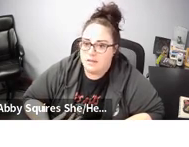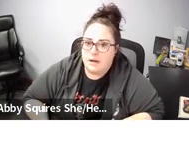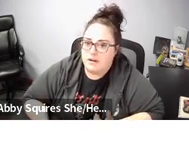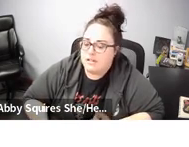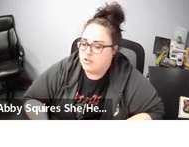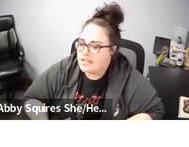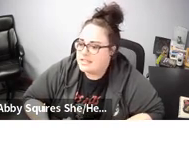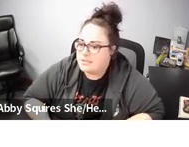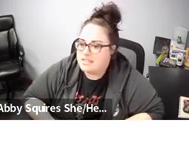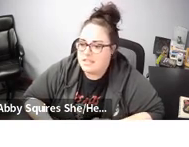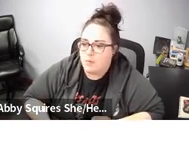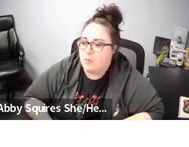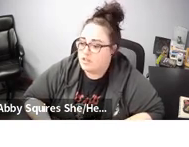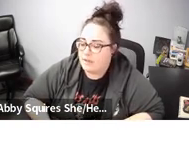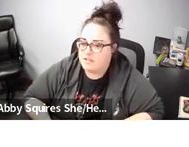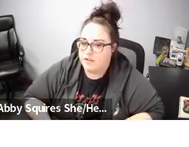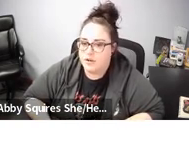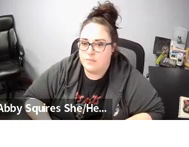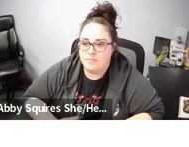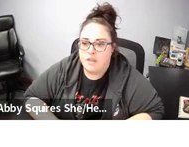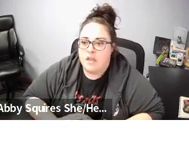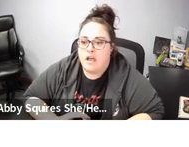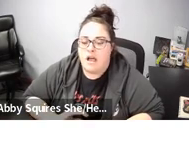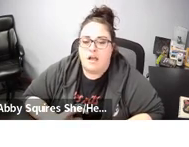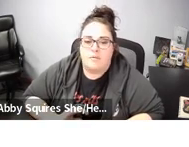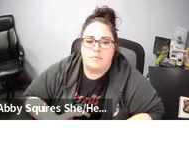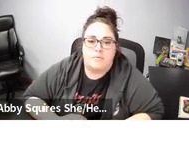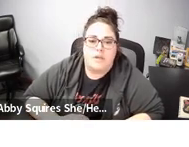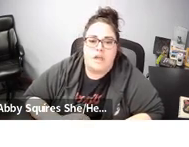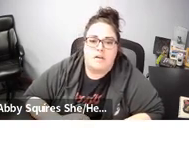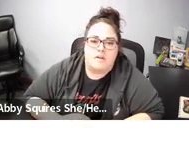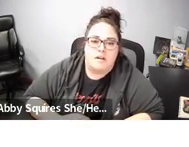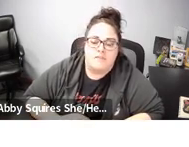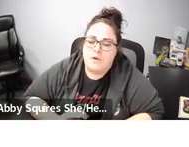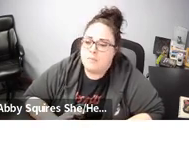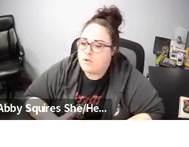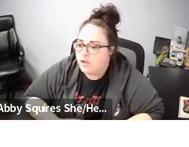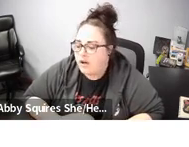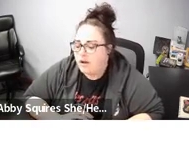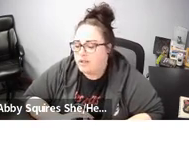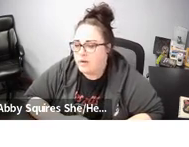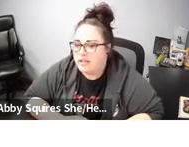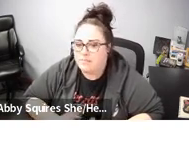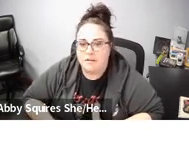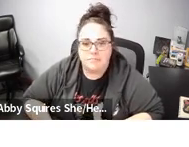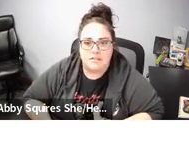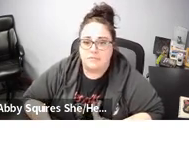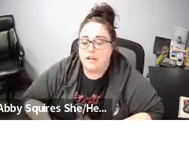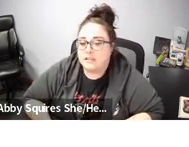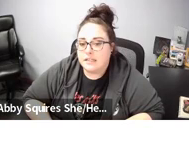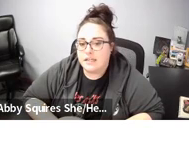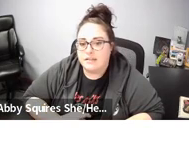products, compare and contrast them to see what works best for you. We have a phone number you can call, you can email